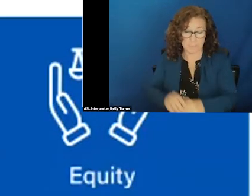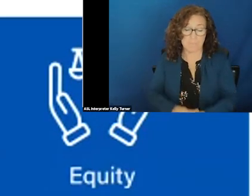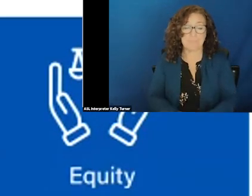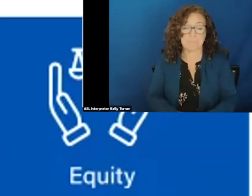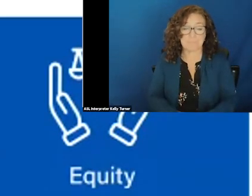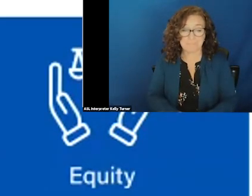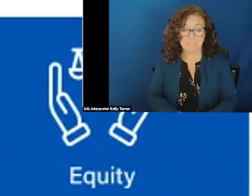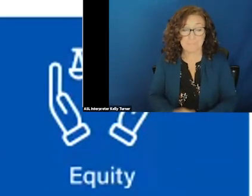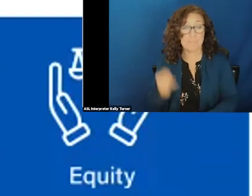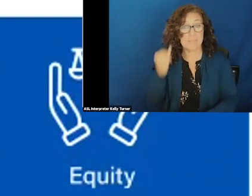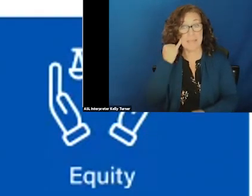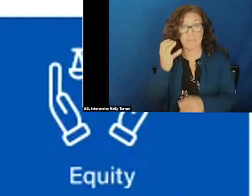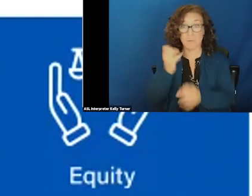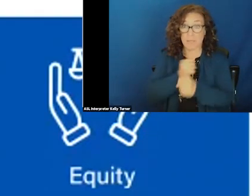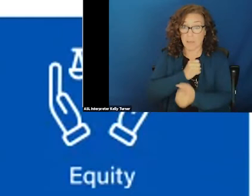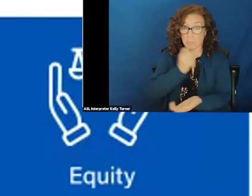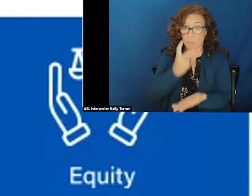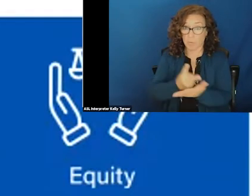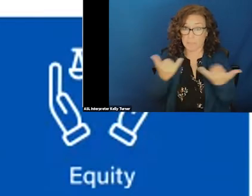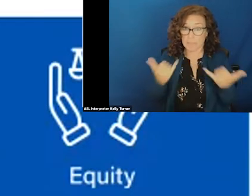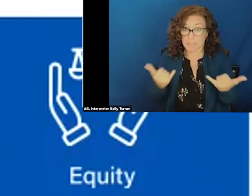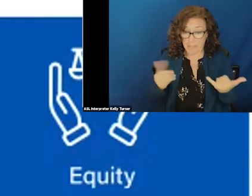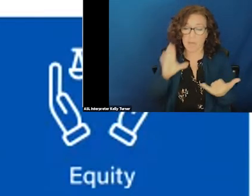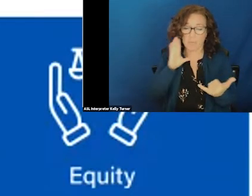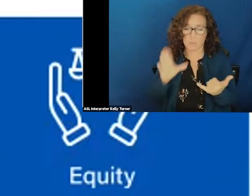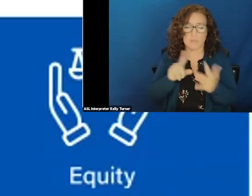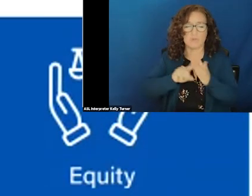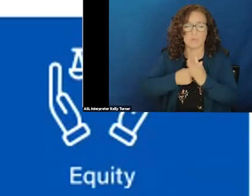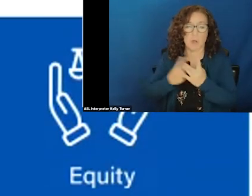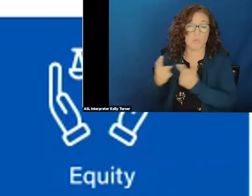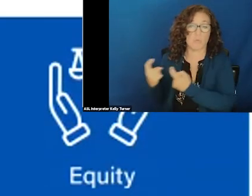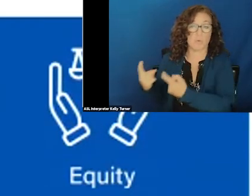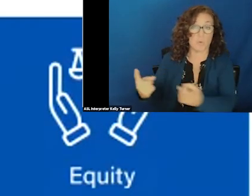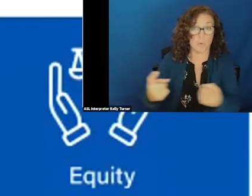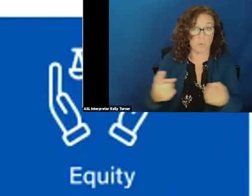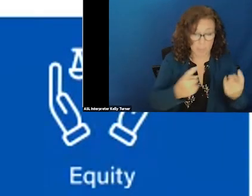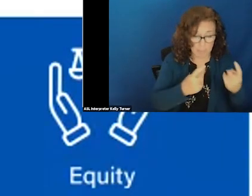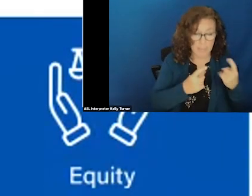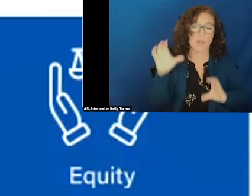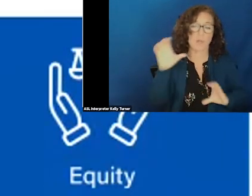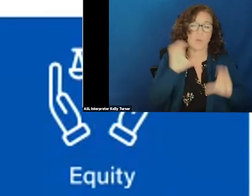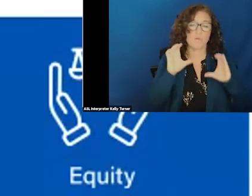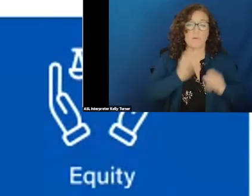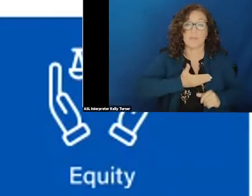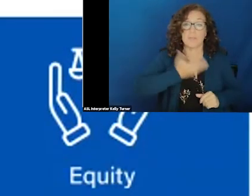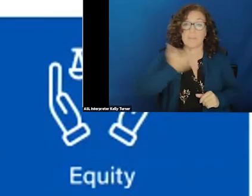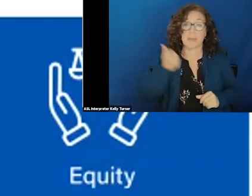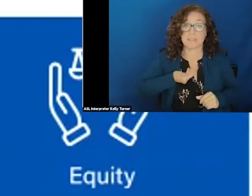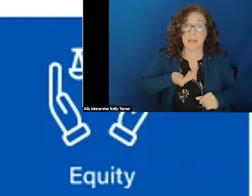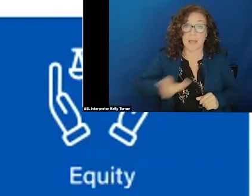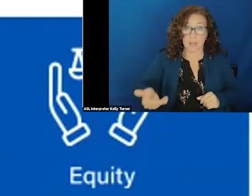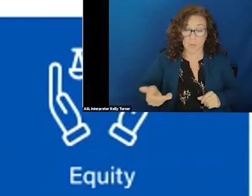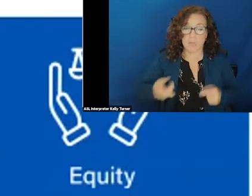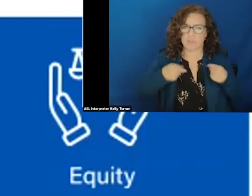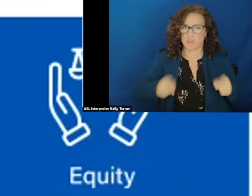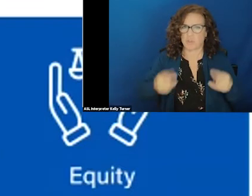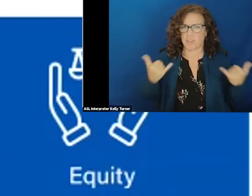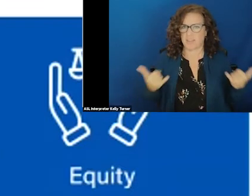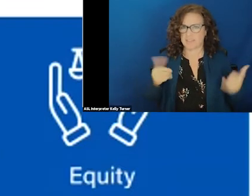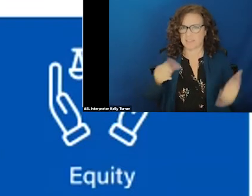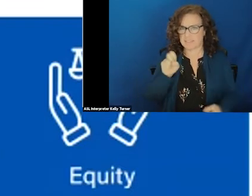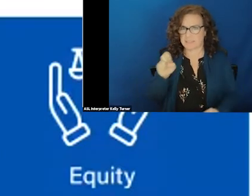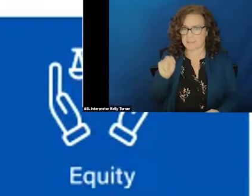best hires possible in the peak season for hiring. We don't want to miss this window and have less candidates to choose from.